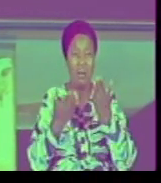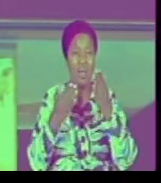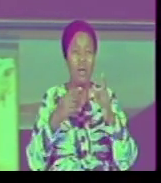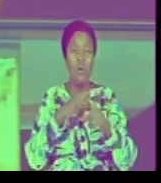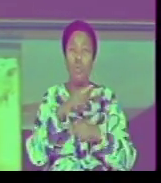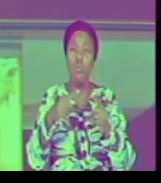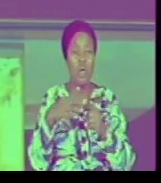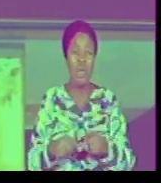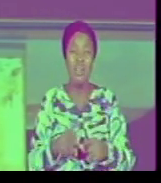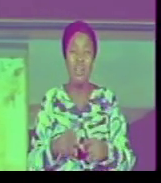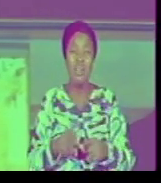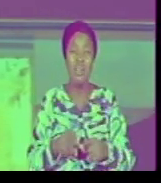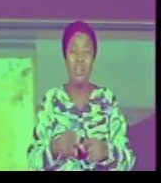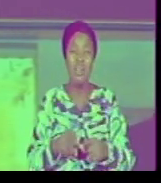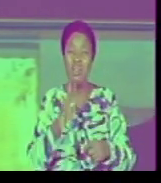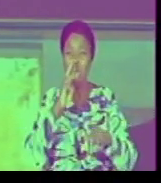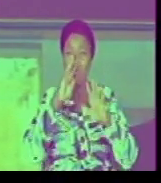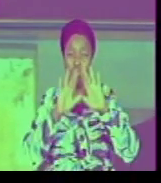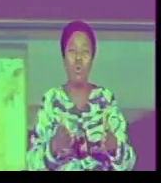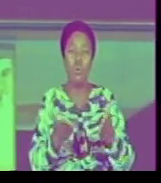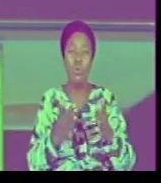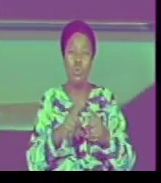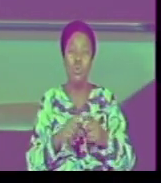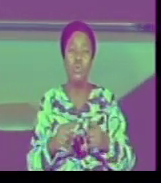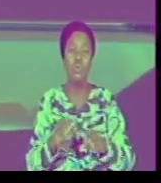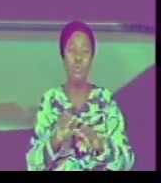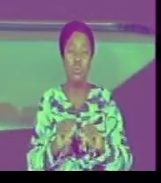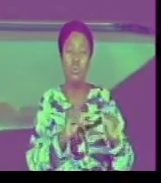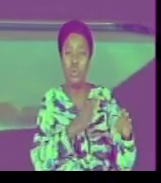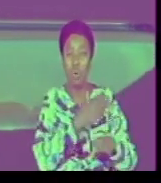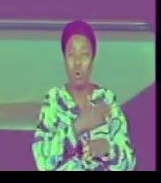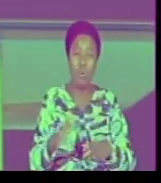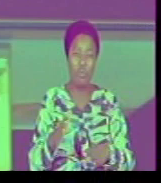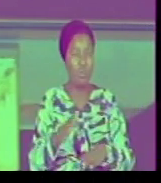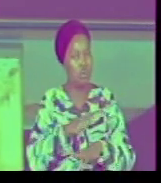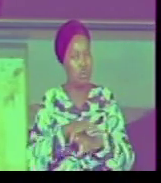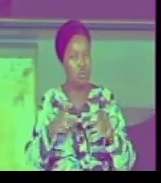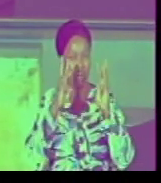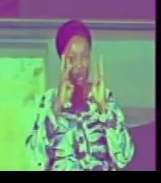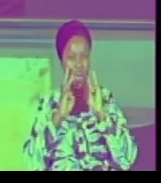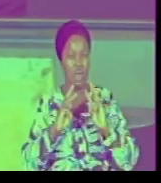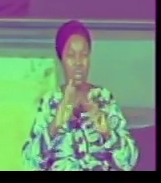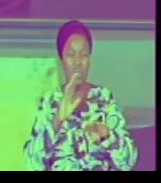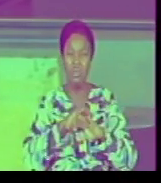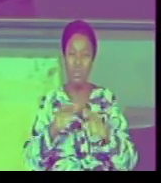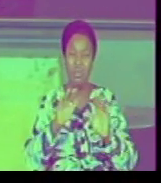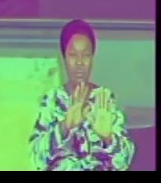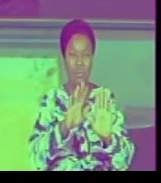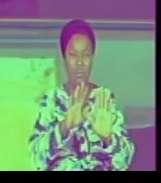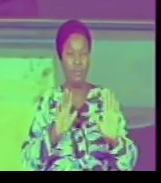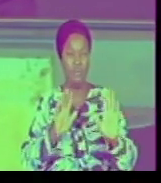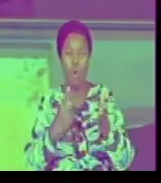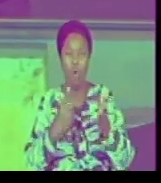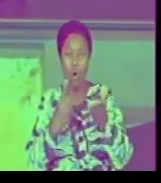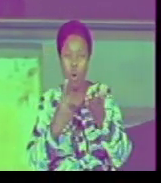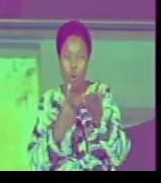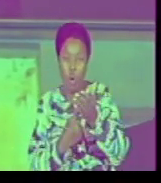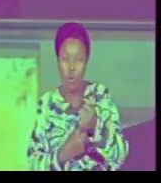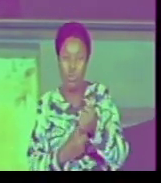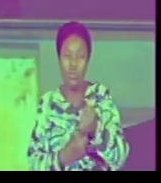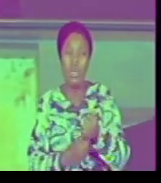ocean wants to sweep you away, don't cry, don't panic. Put this message in your